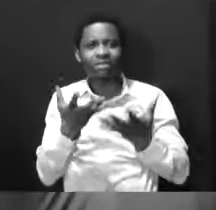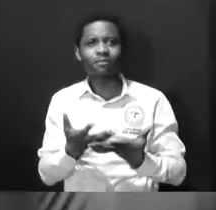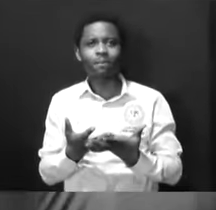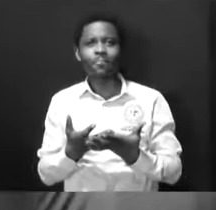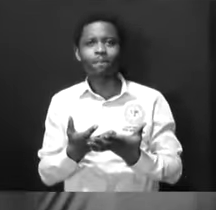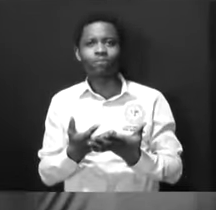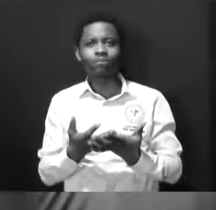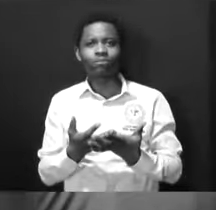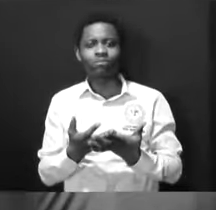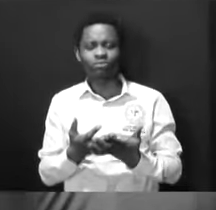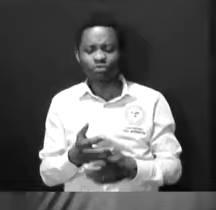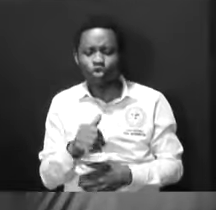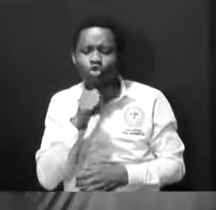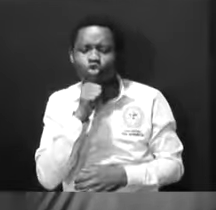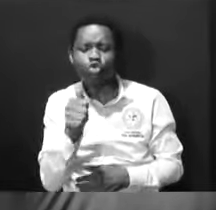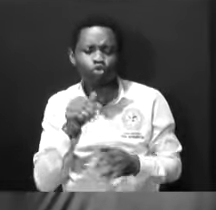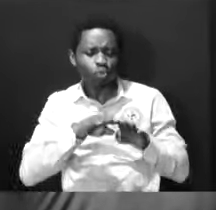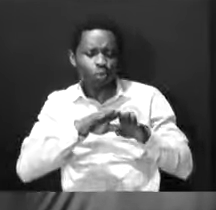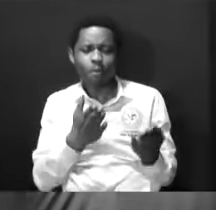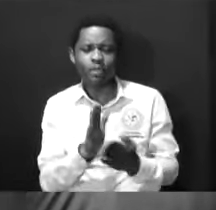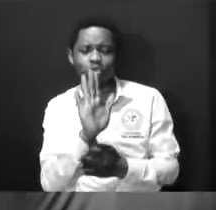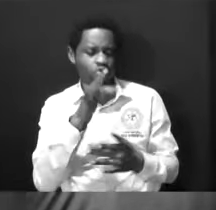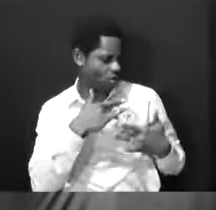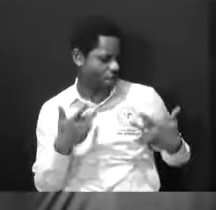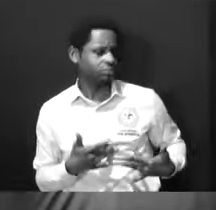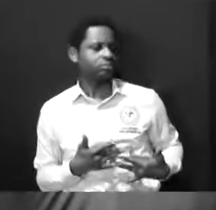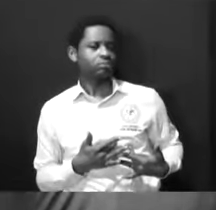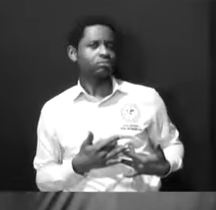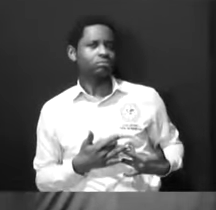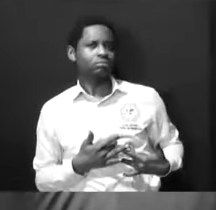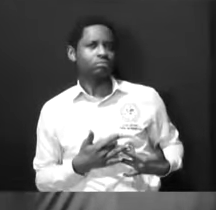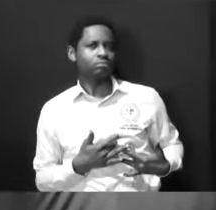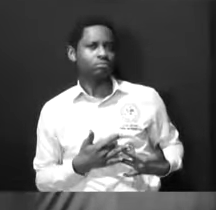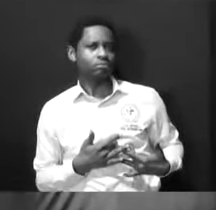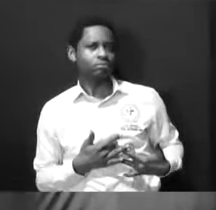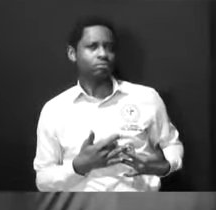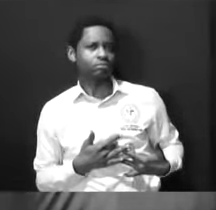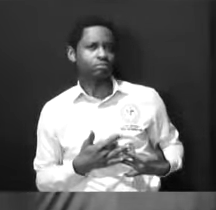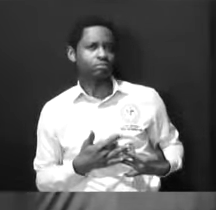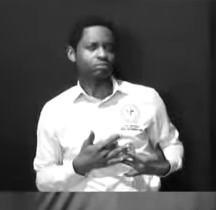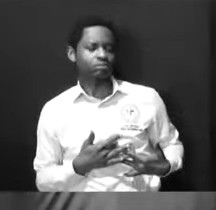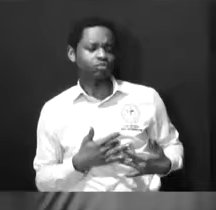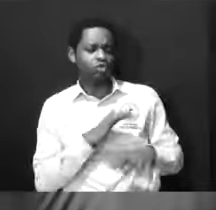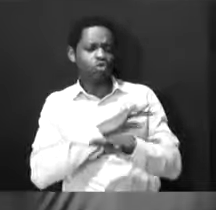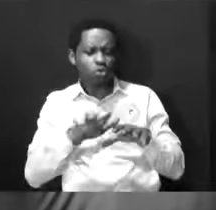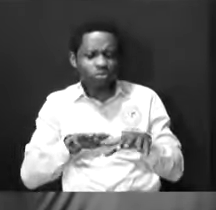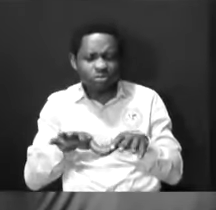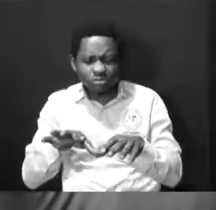they have not opened the book of their hearts. Okay. Don't be picking these things in the church.